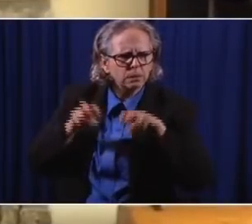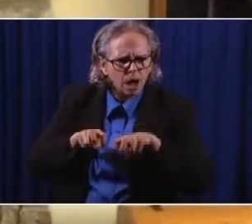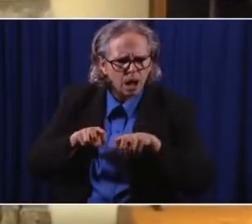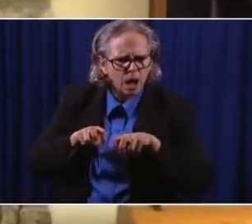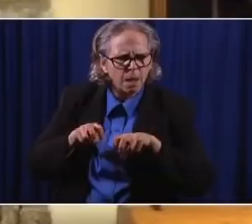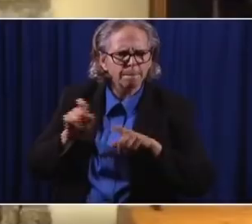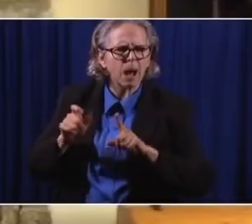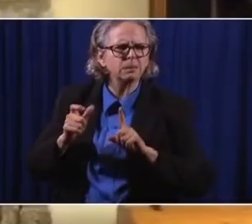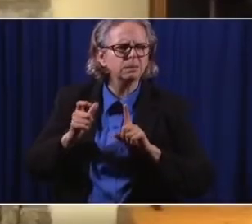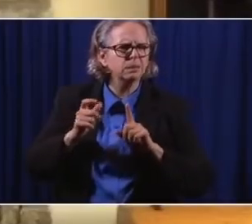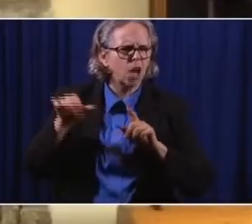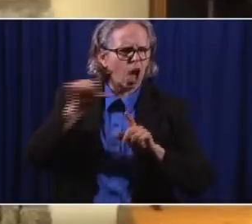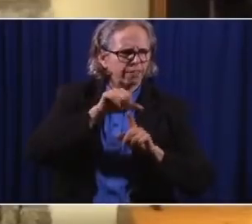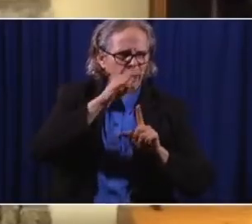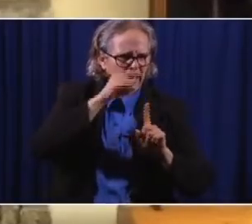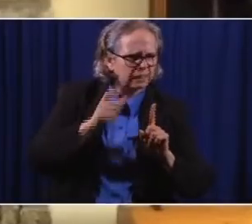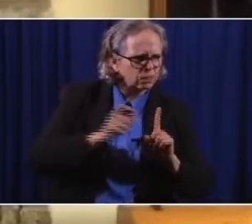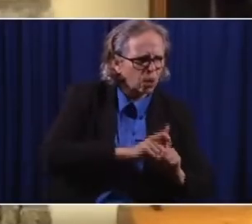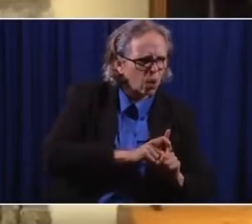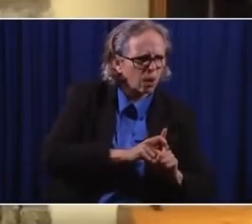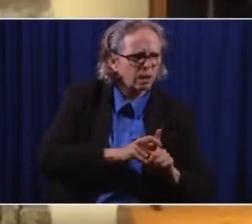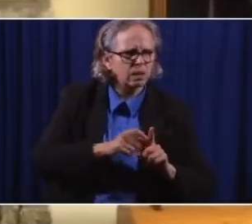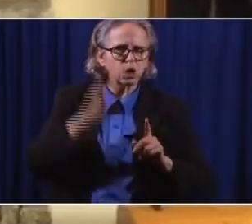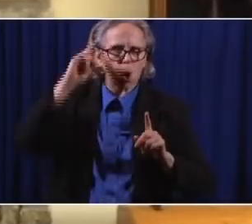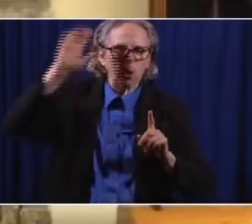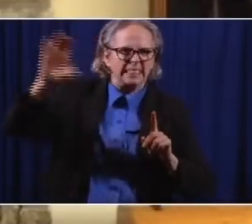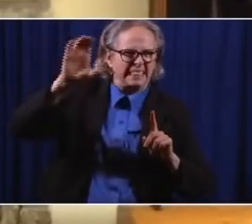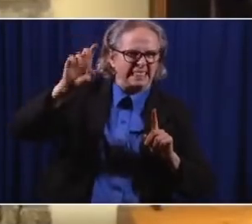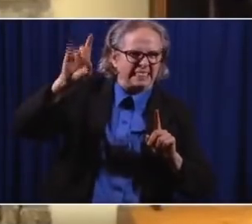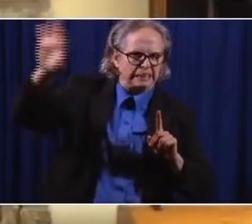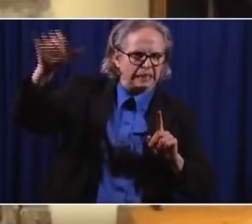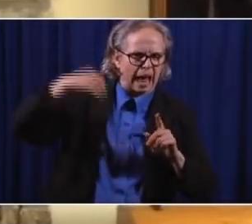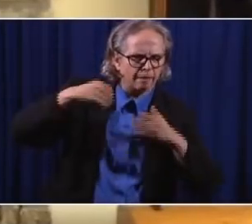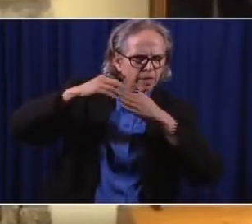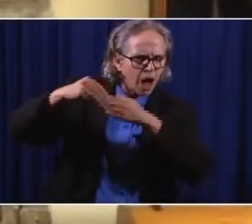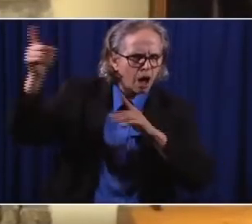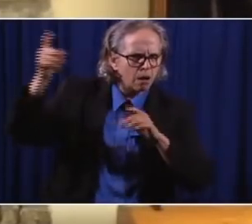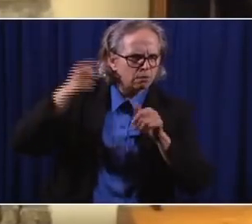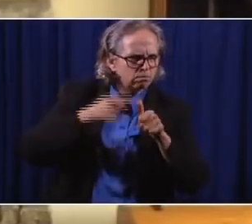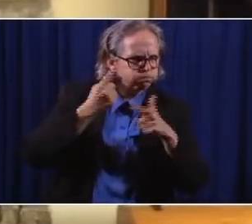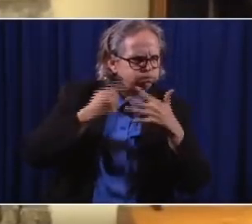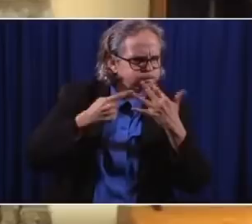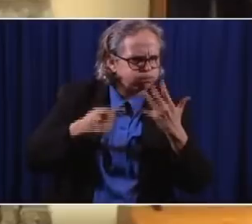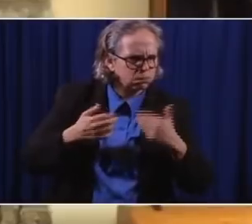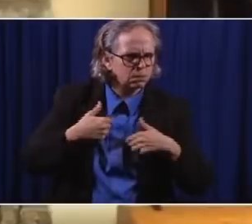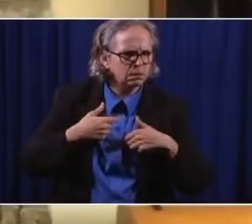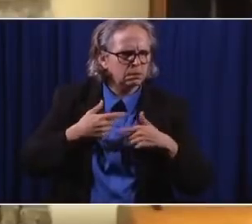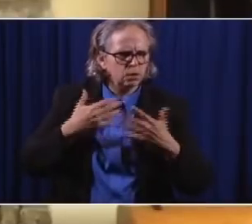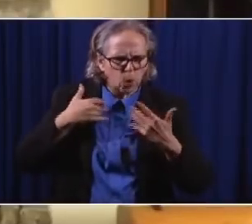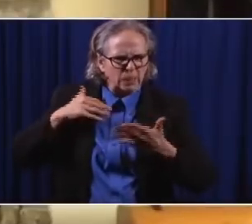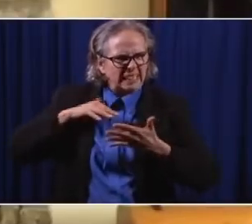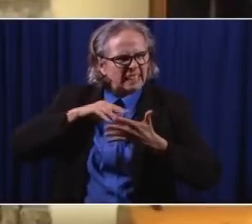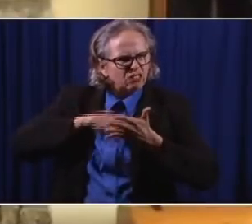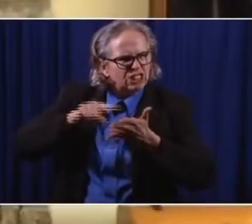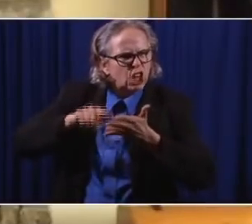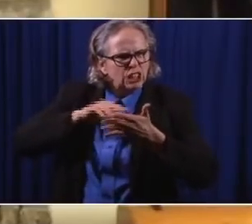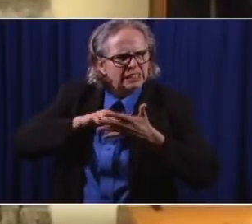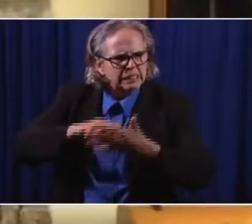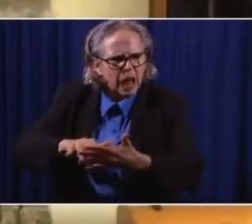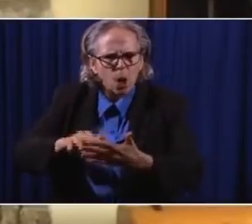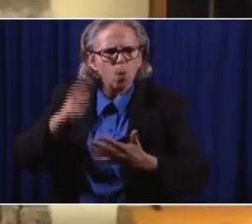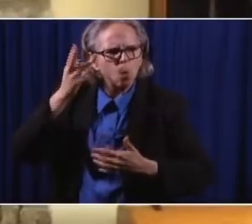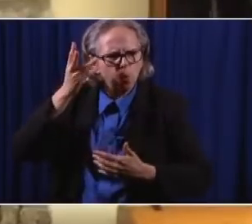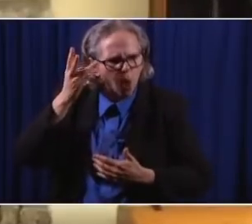what the CDC says. What we're going to do for schools that, if we can do this trial, and we intend to do this trial